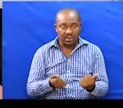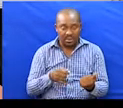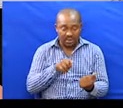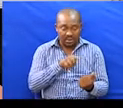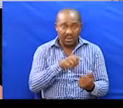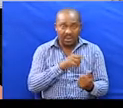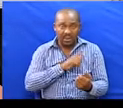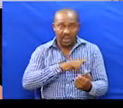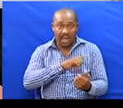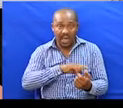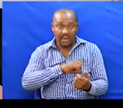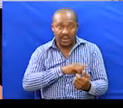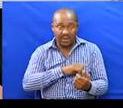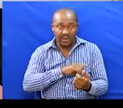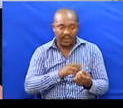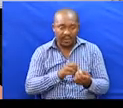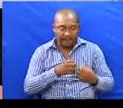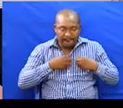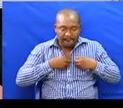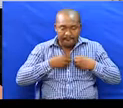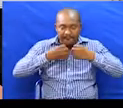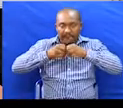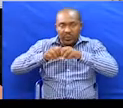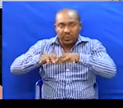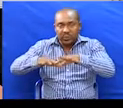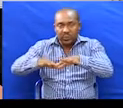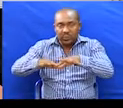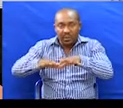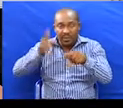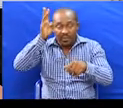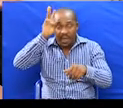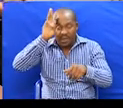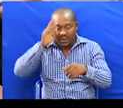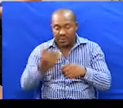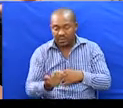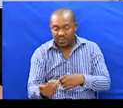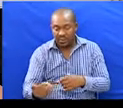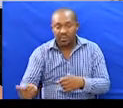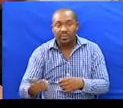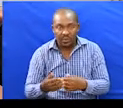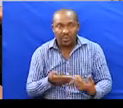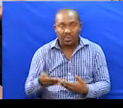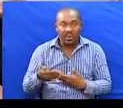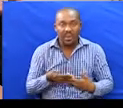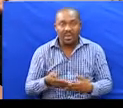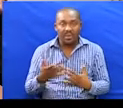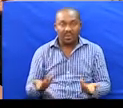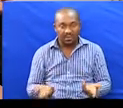characters to move from our parents to the babies or to the